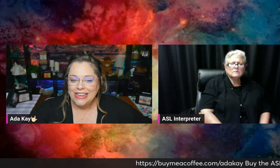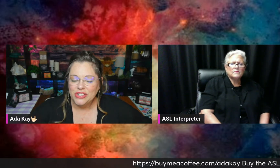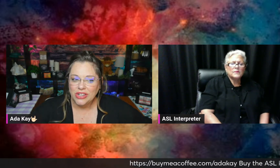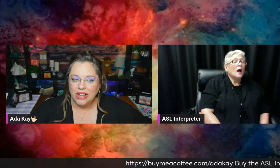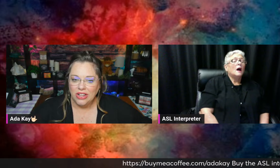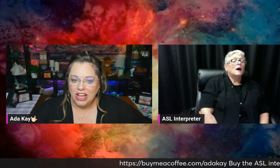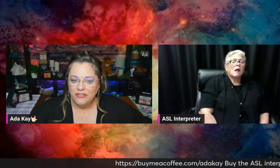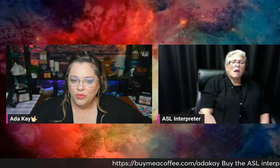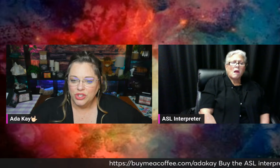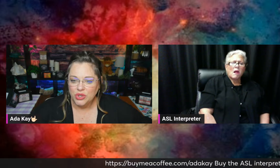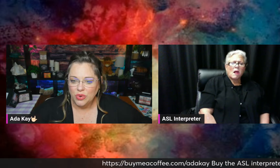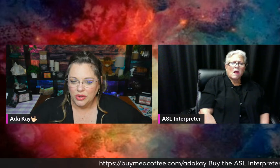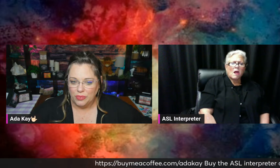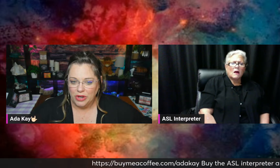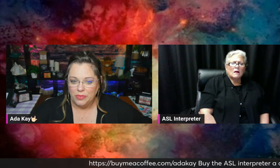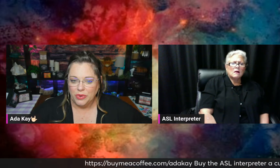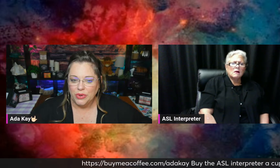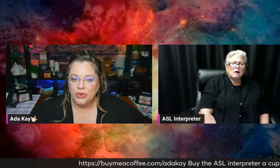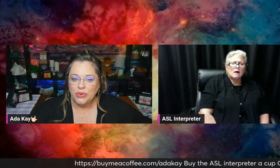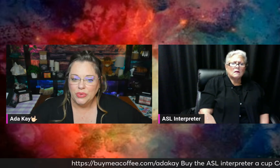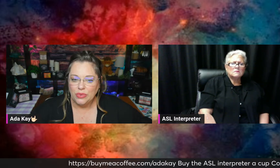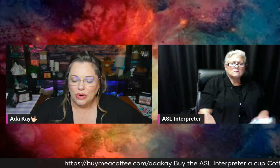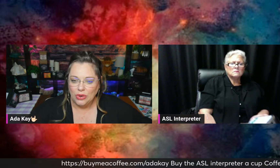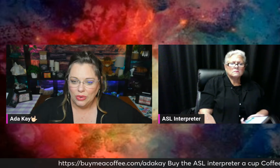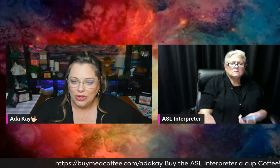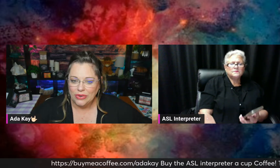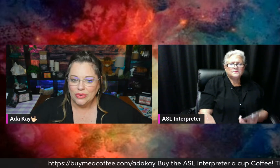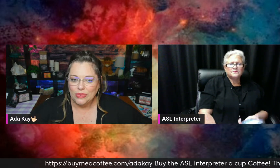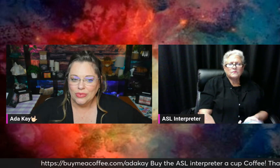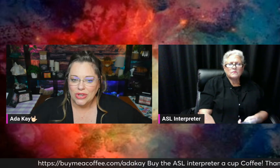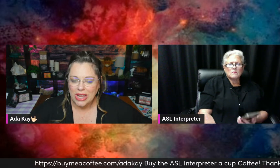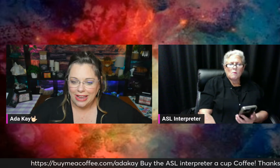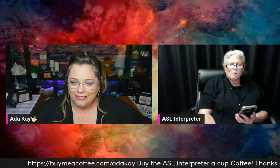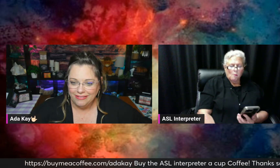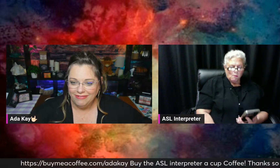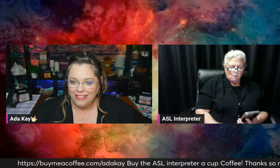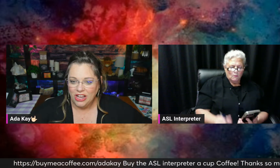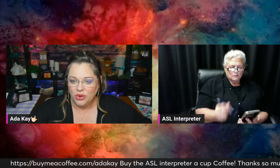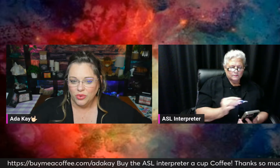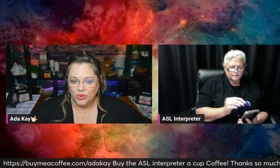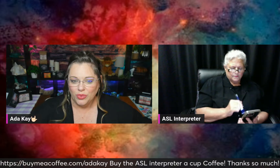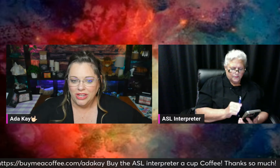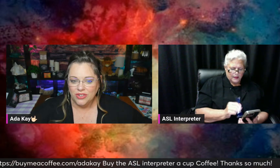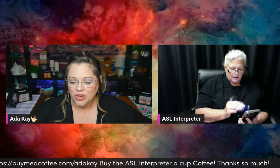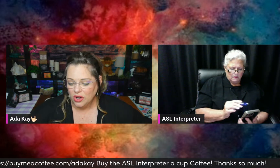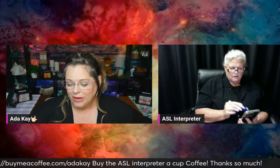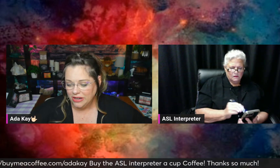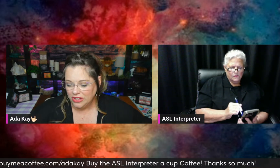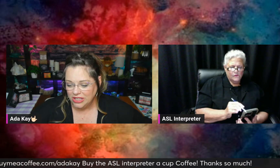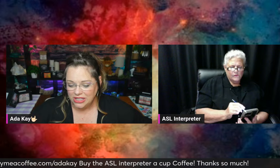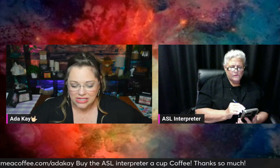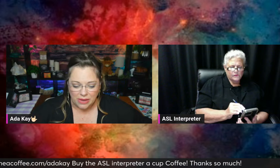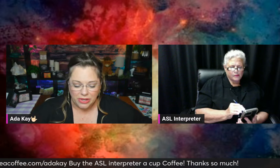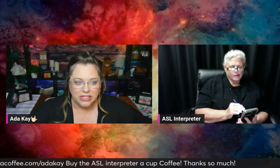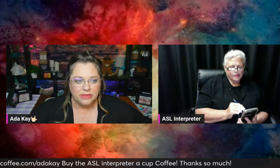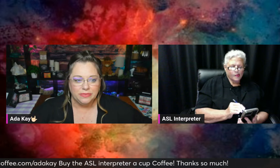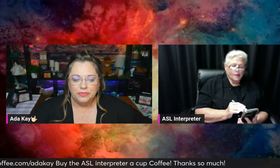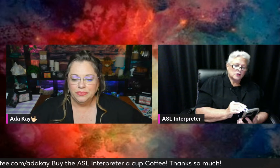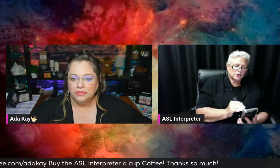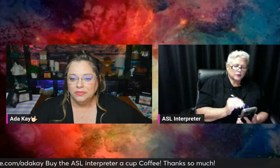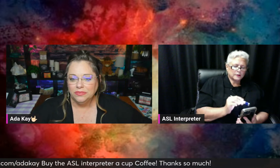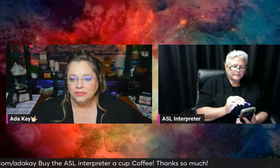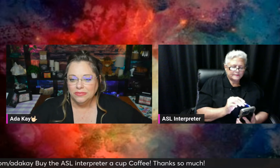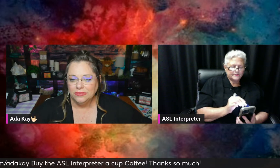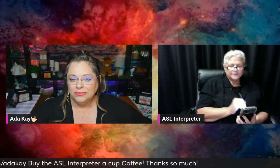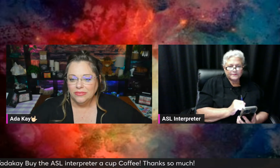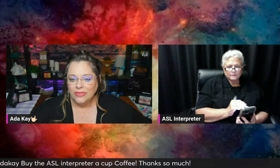goodness. It's live with two other people who are lawyers, and they go through the week and talk about everything that's happened.